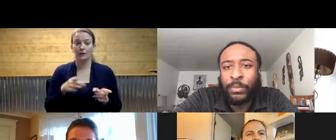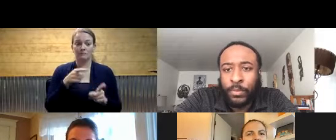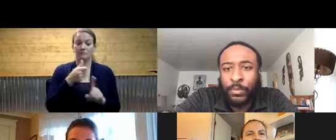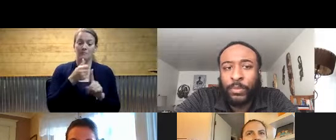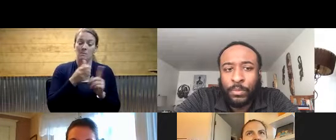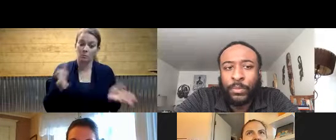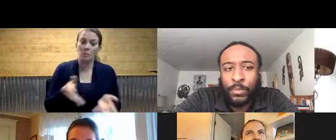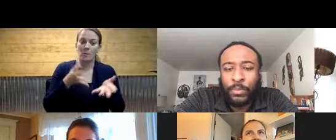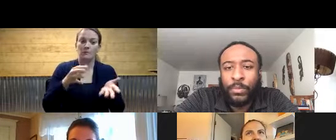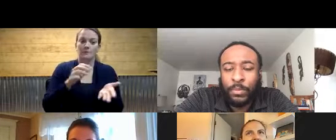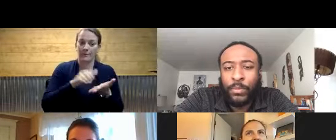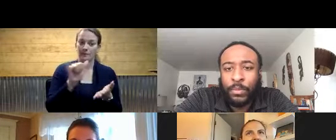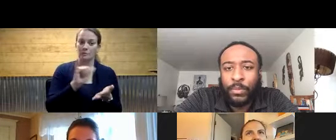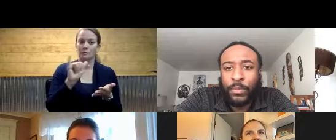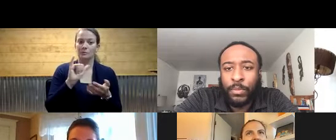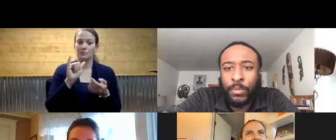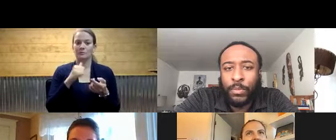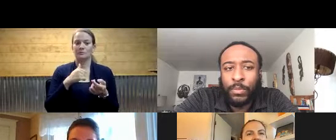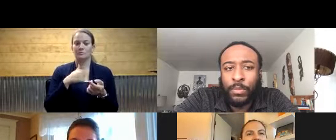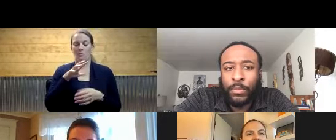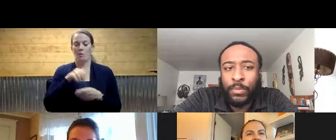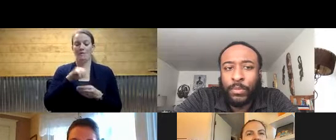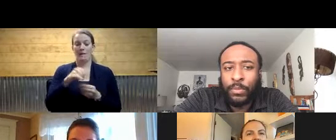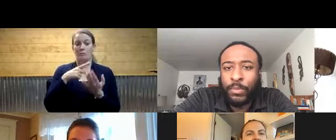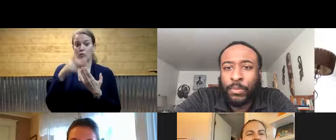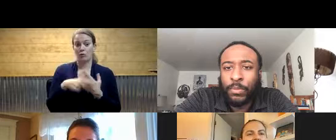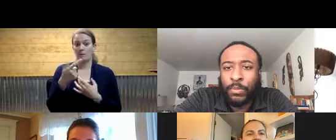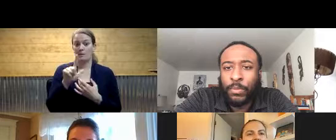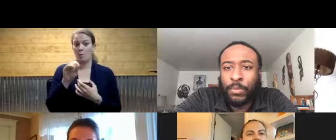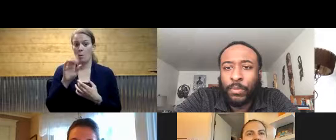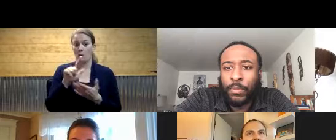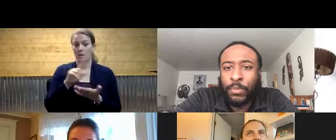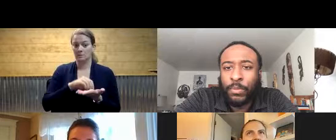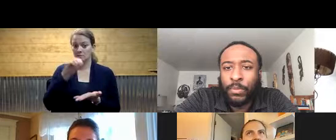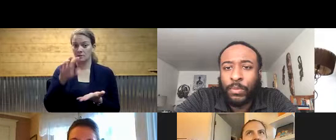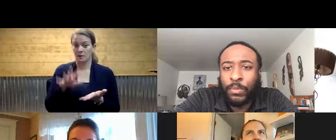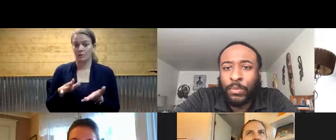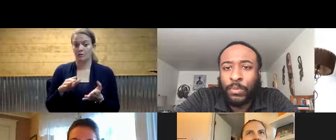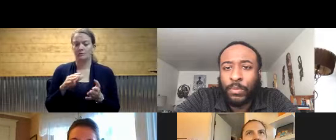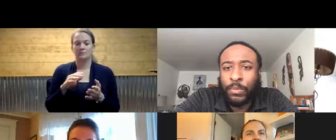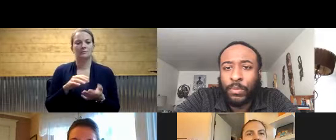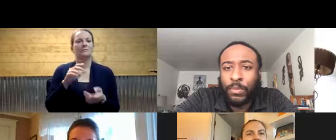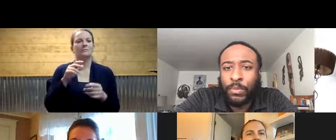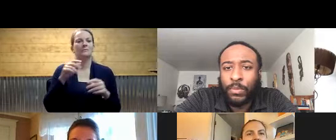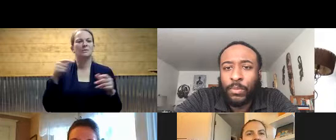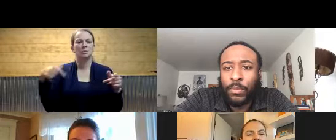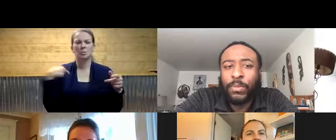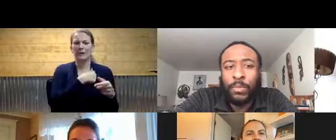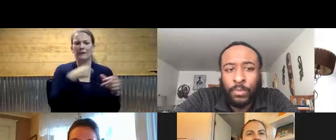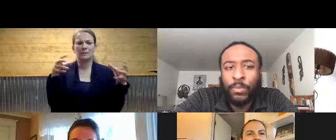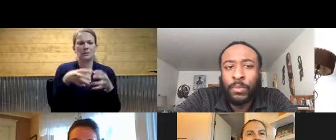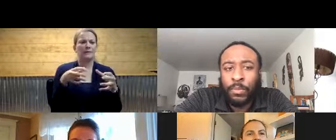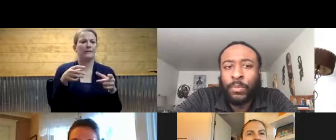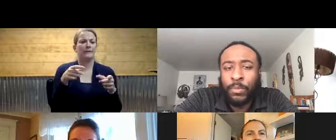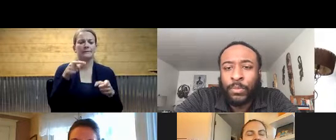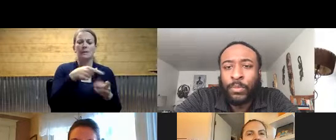that, because being part of it, a lot of people came together, and they used to organize events for us to go out and get to know each other